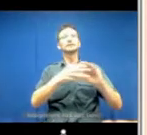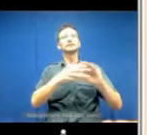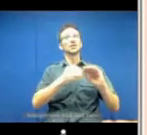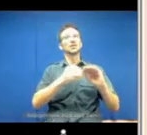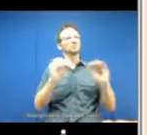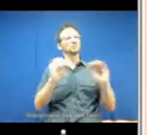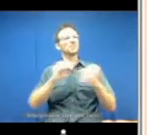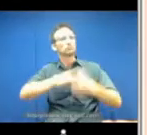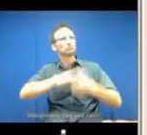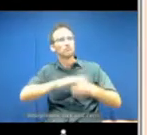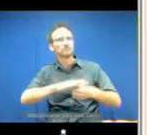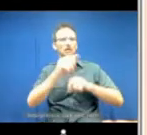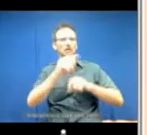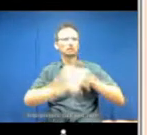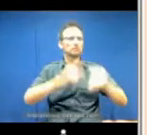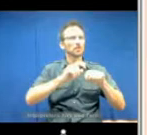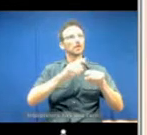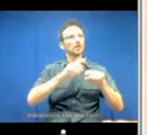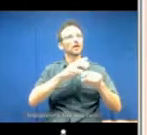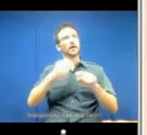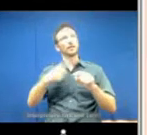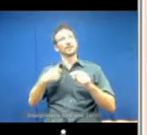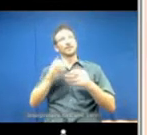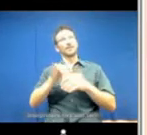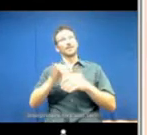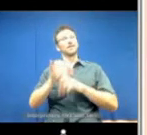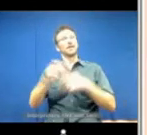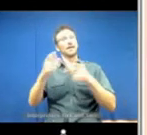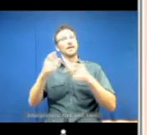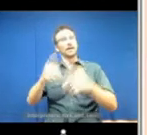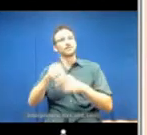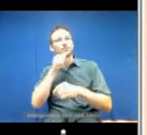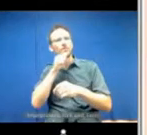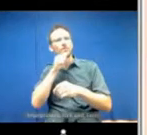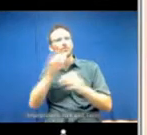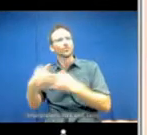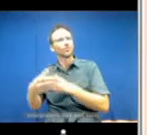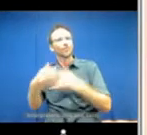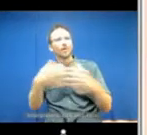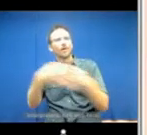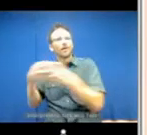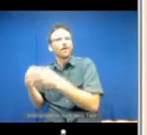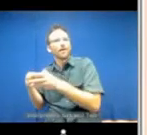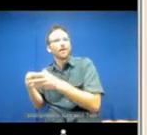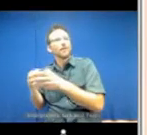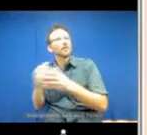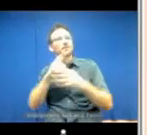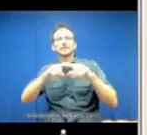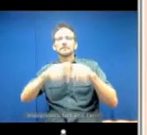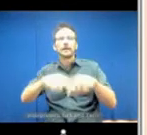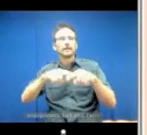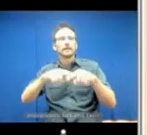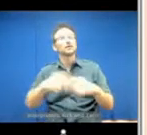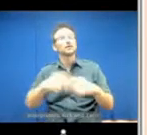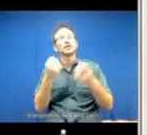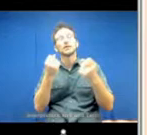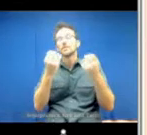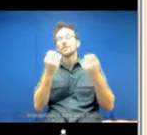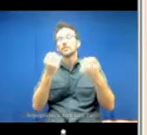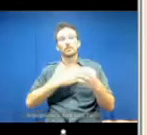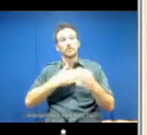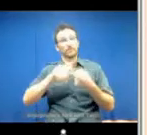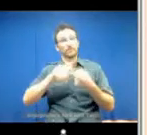of the deposition room. But it just depends. I know that a number of friends of mine who are CDIs